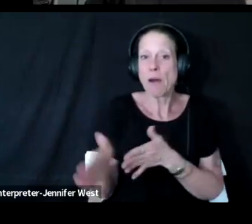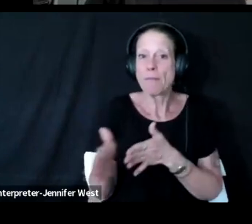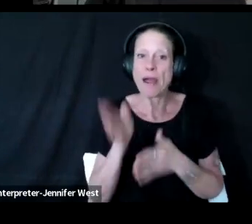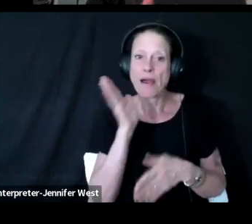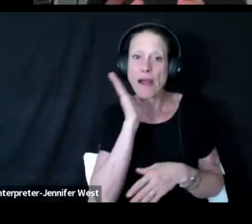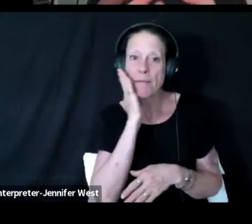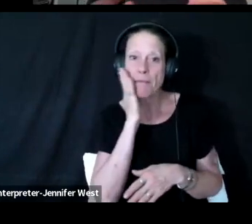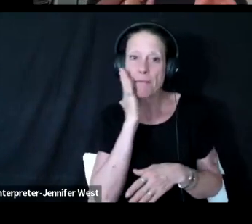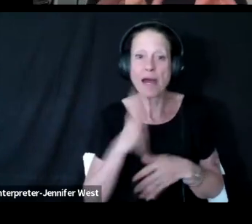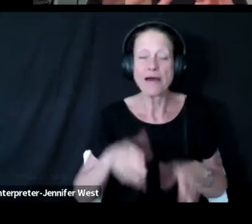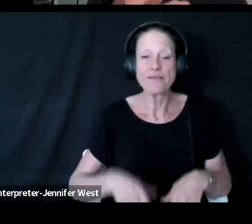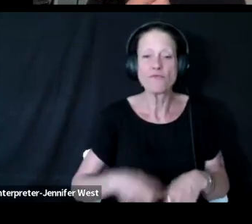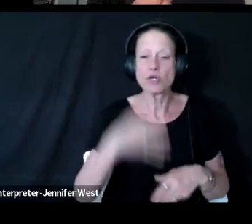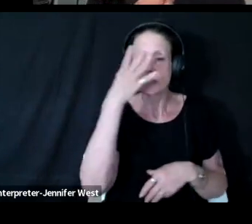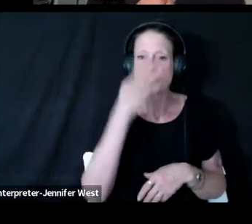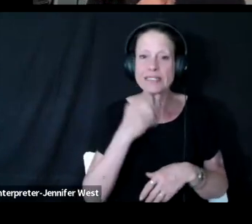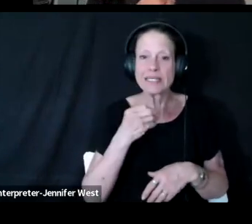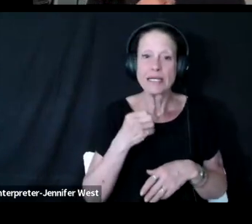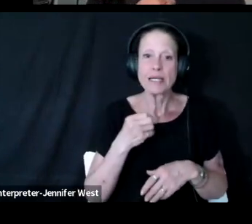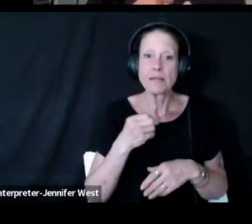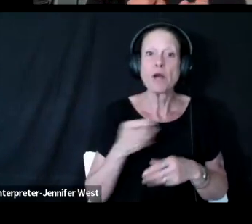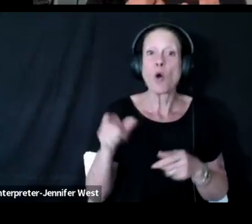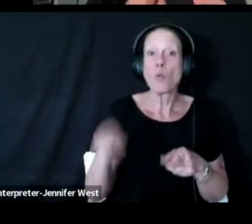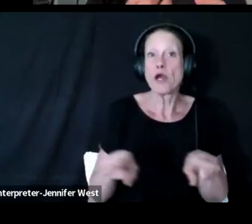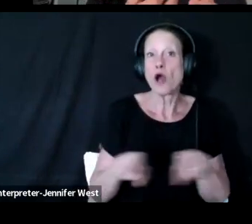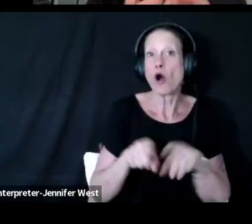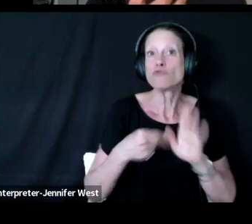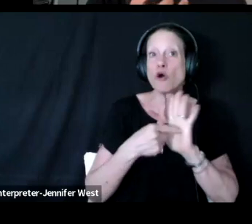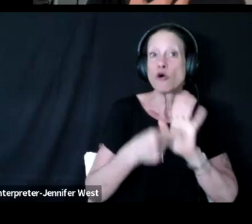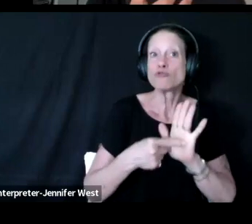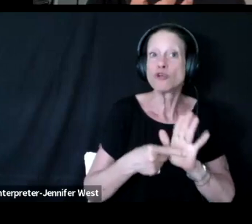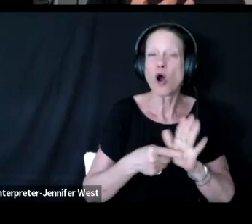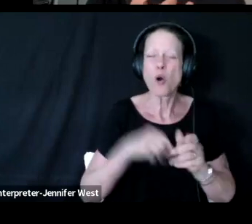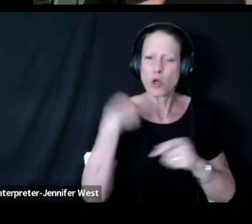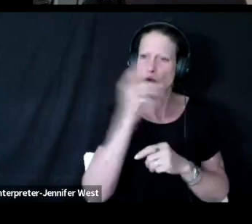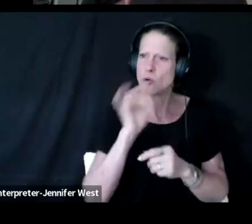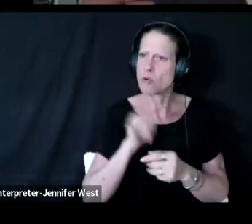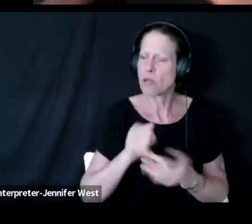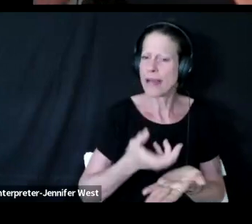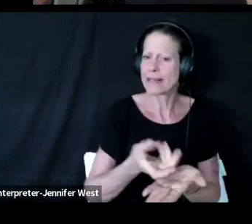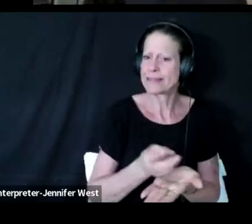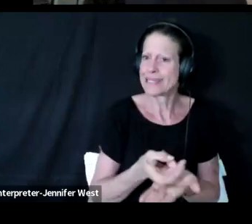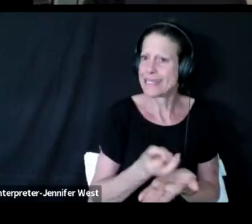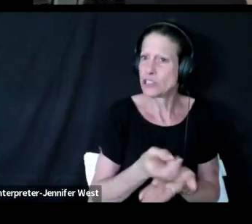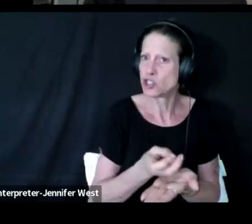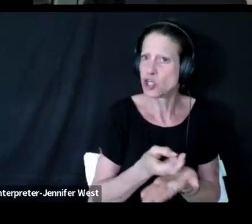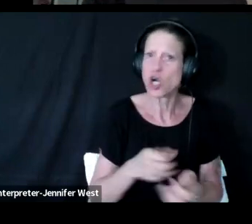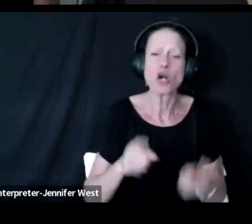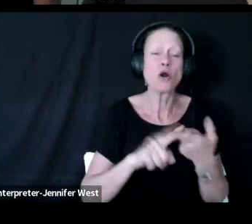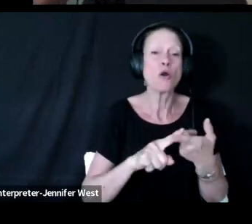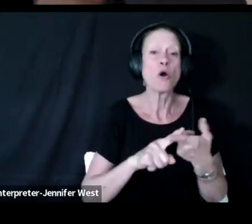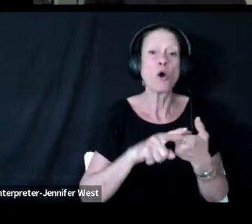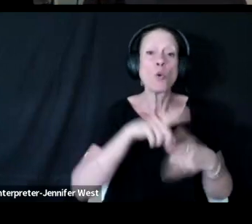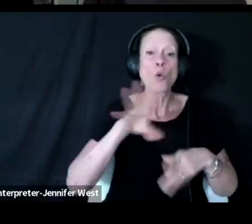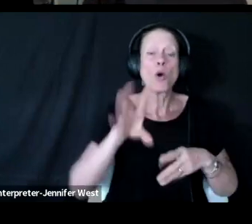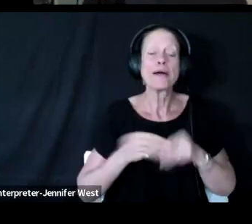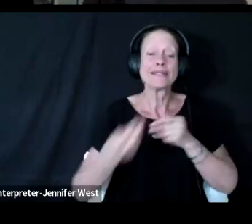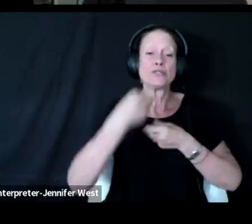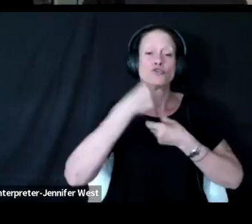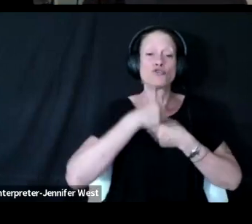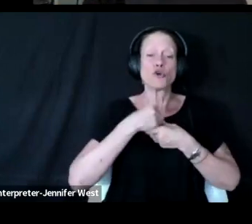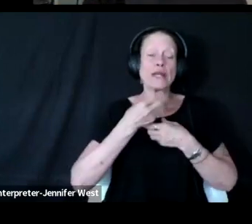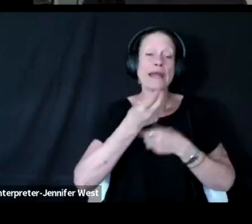sleep, but we've had people show what a seizure looks like or how to put in a feeding tube. It can be very basic to